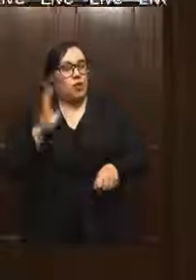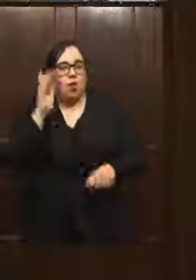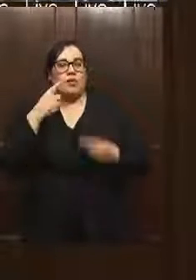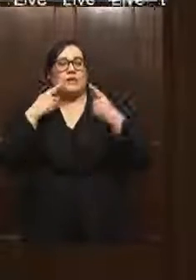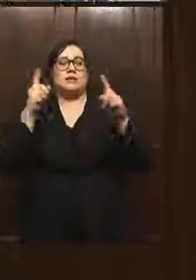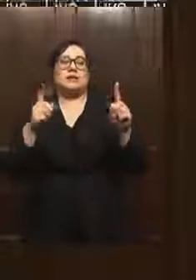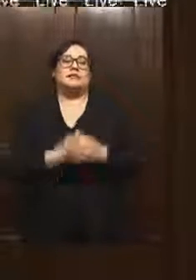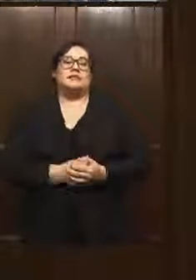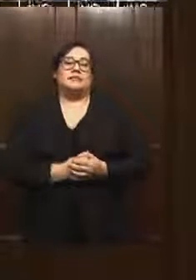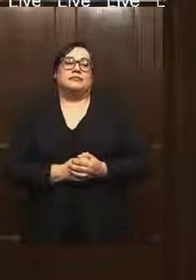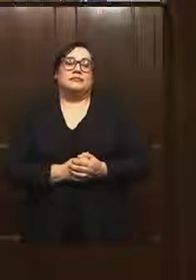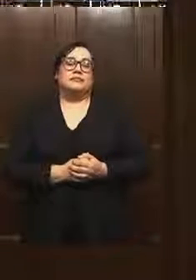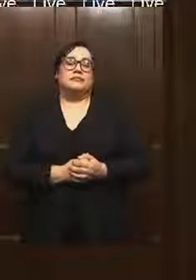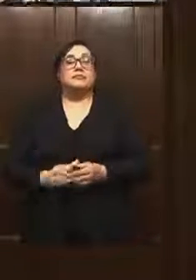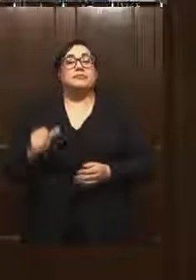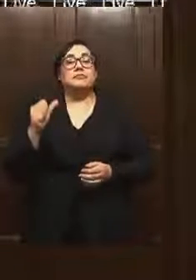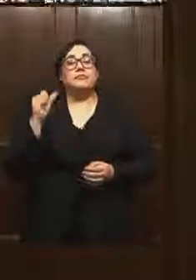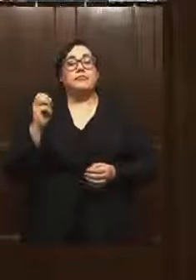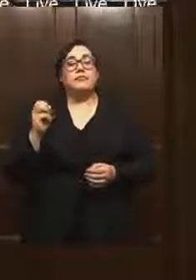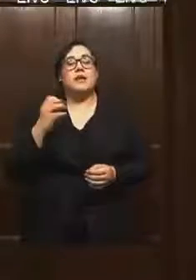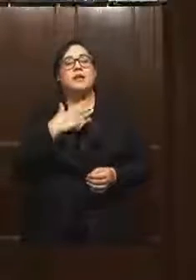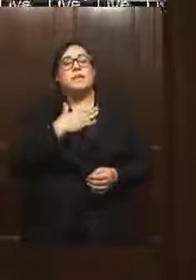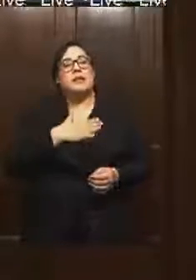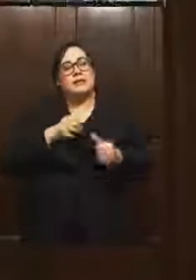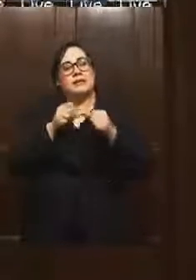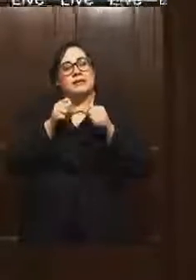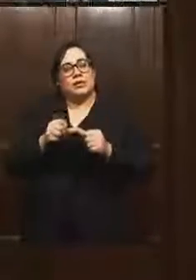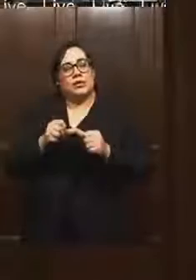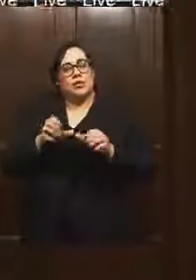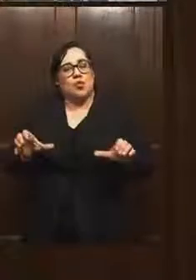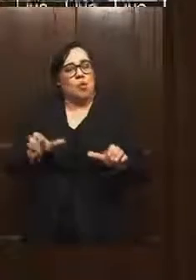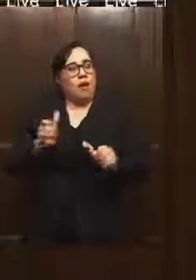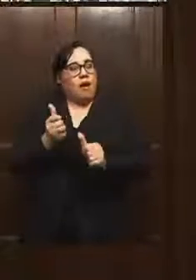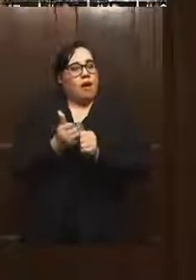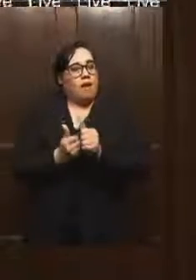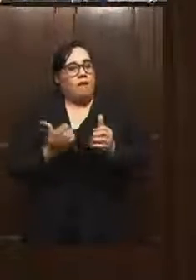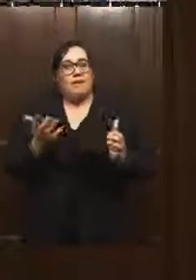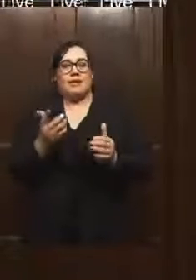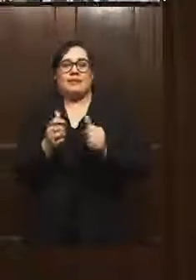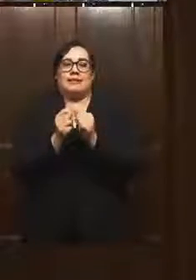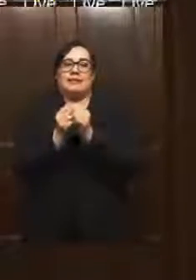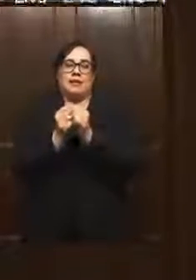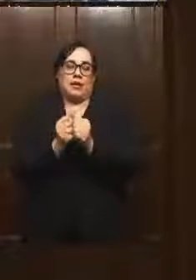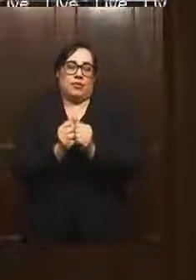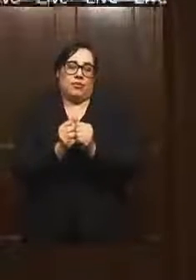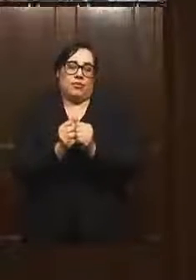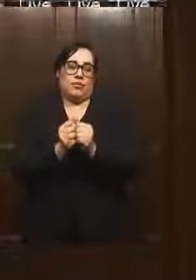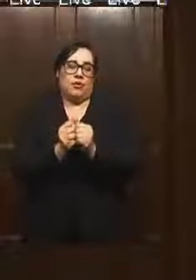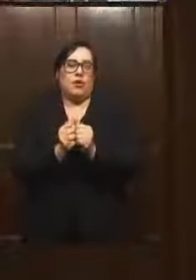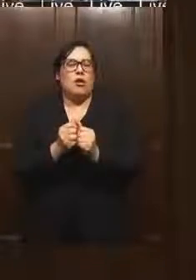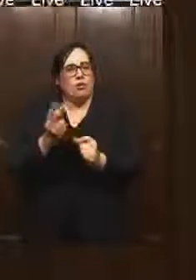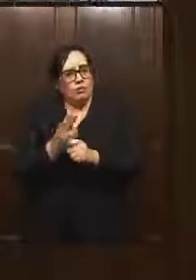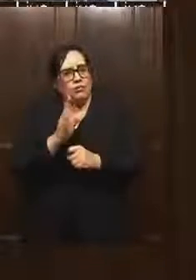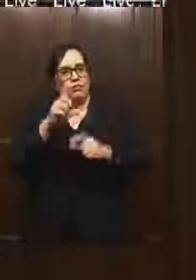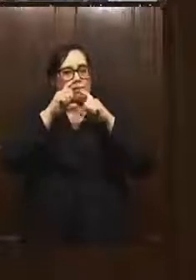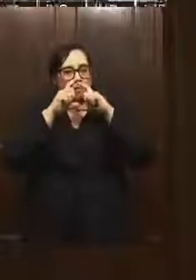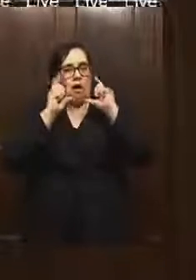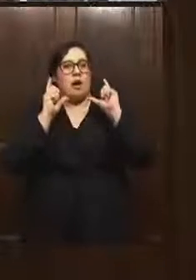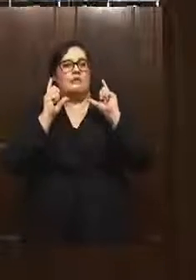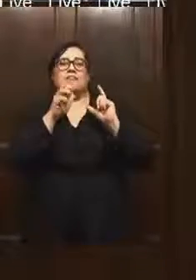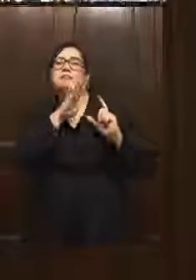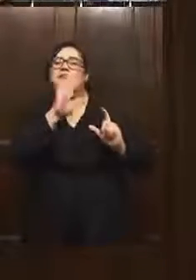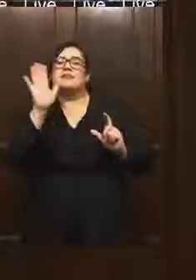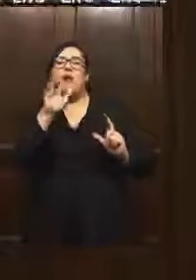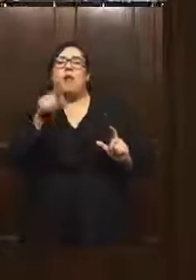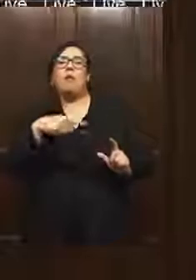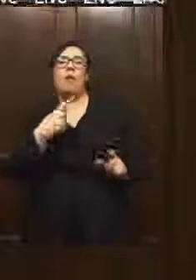succeed. So please continue doing everything together, wearing those masks. Don't be the